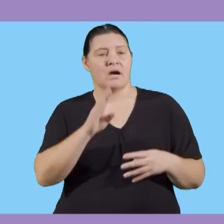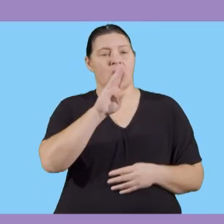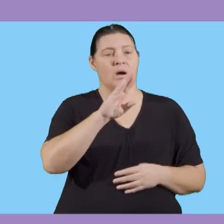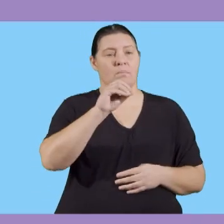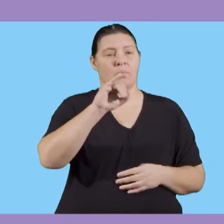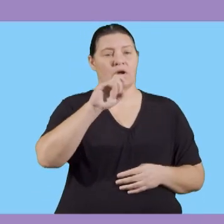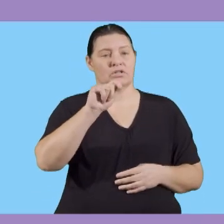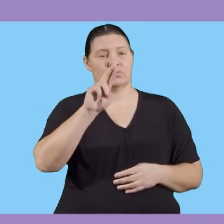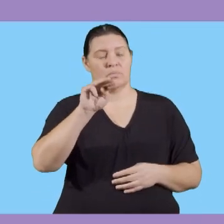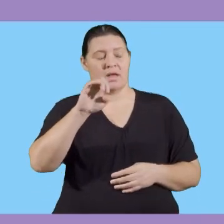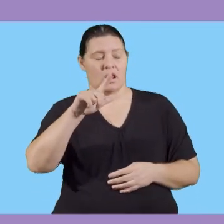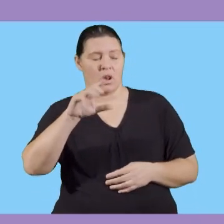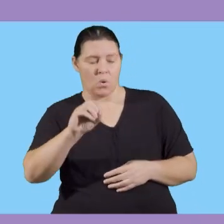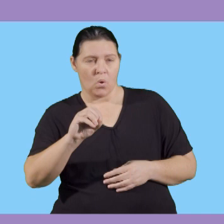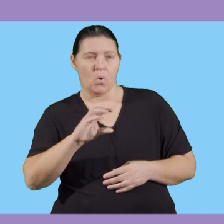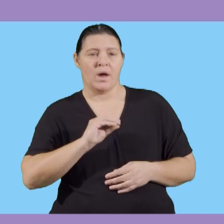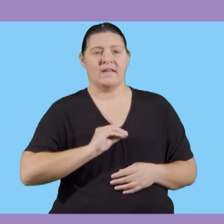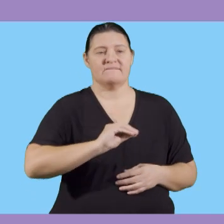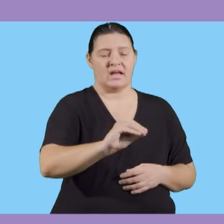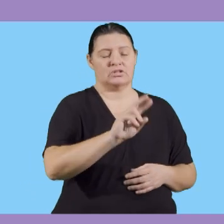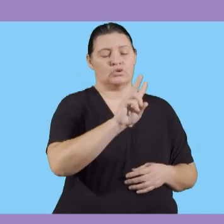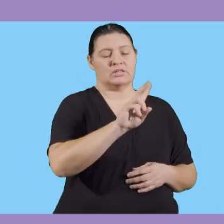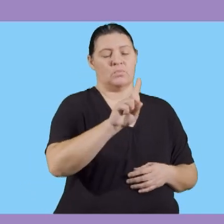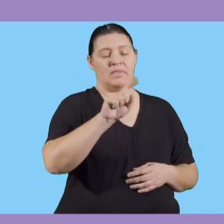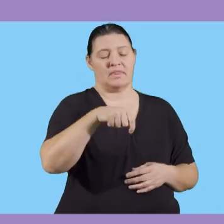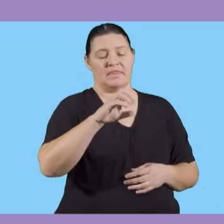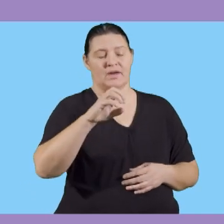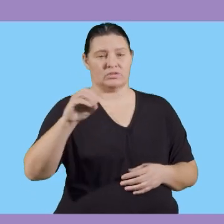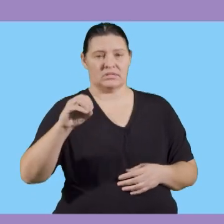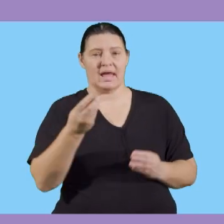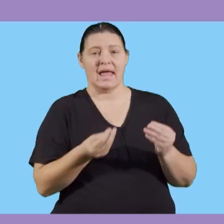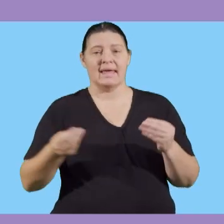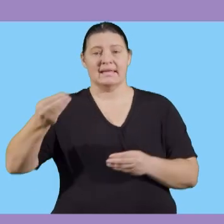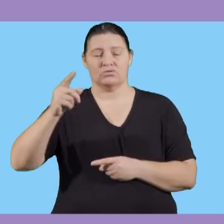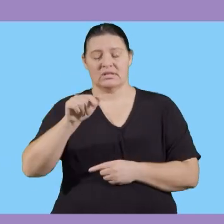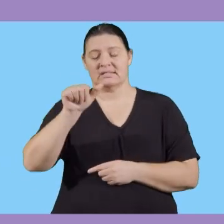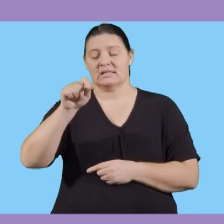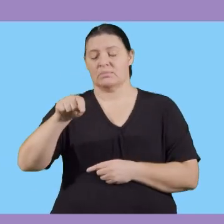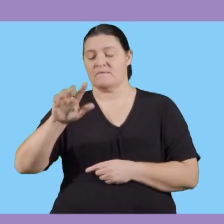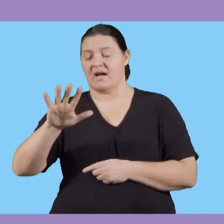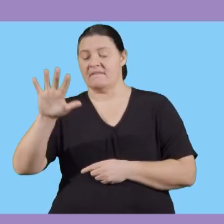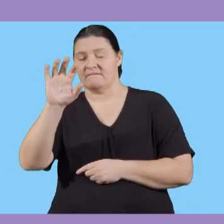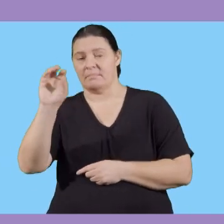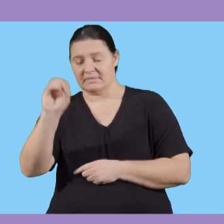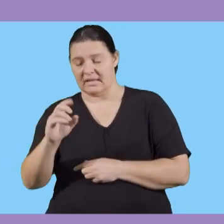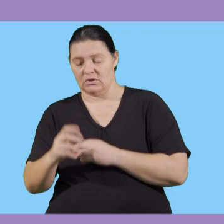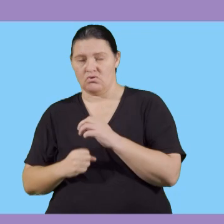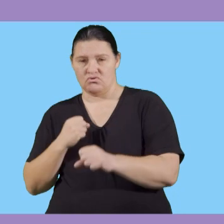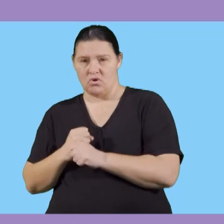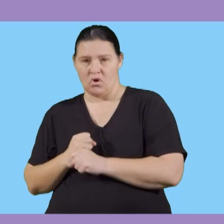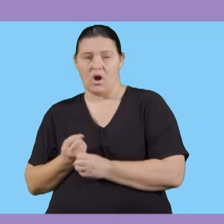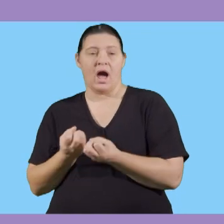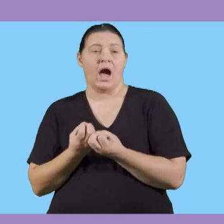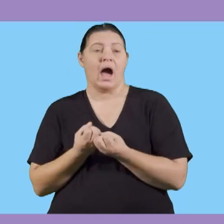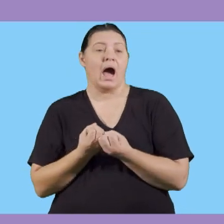invests 21,000 in the bank at an interest rate of 6.5% per annum.